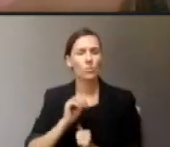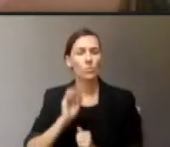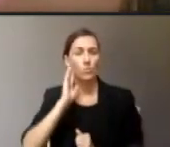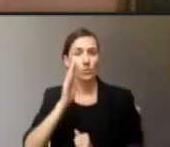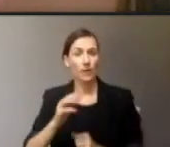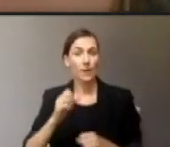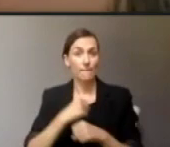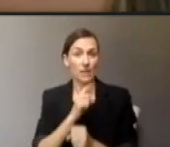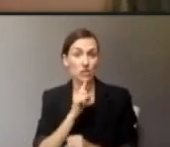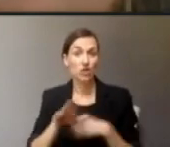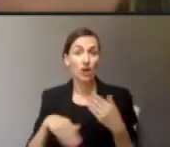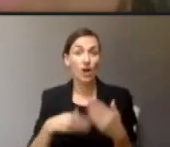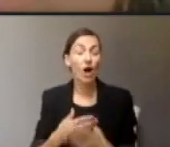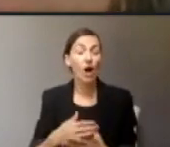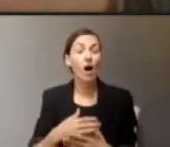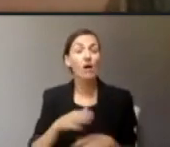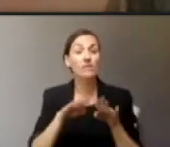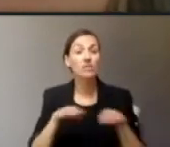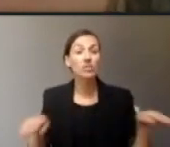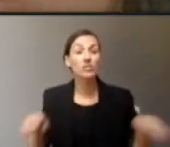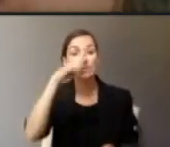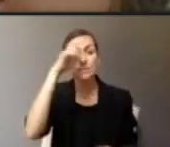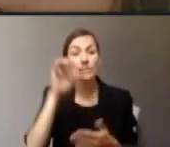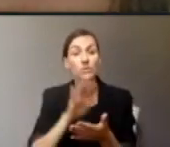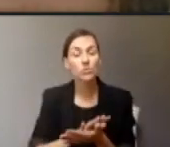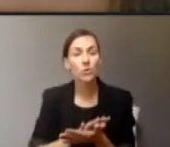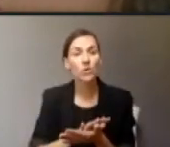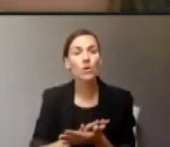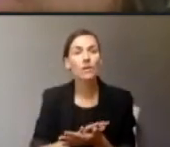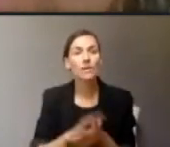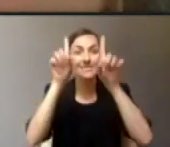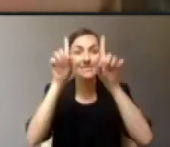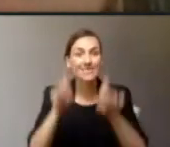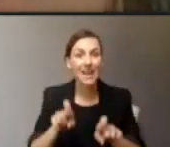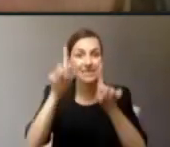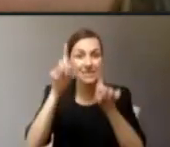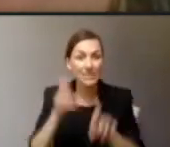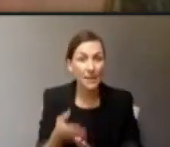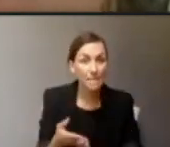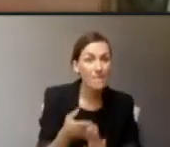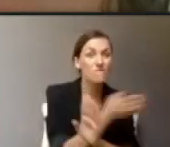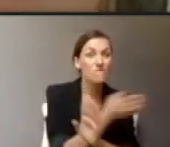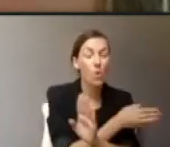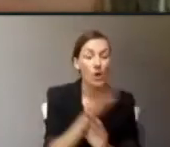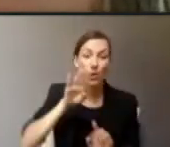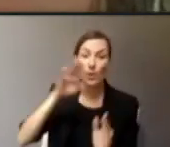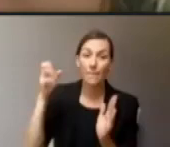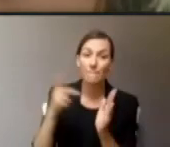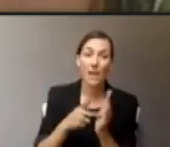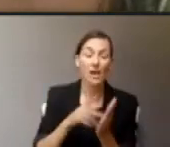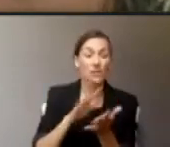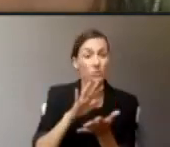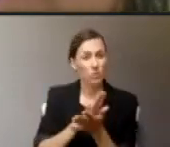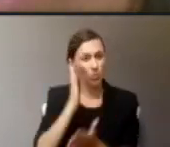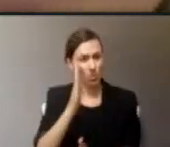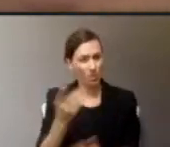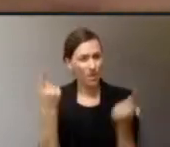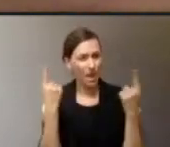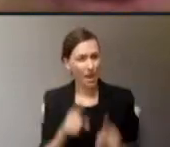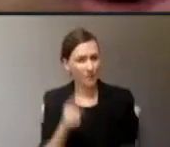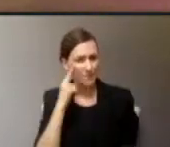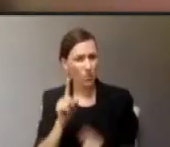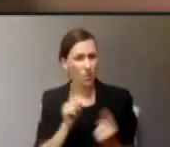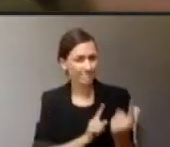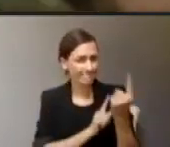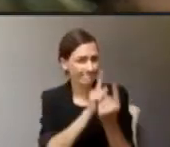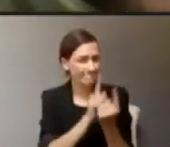in summer school will be tested before returning to summer school? Is this going to occur for face-to-face classes in